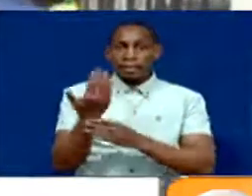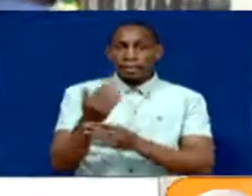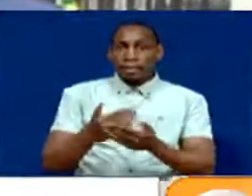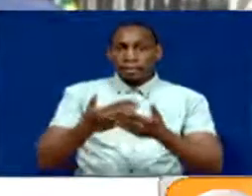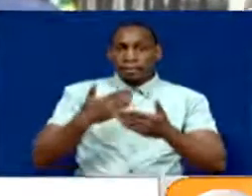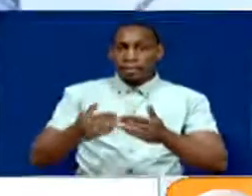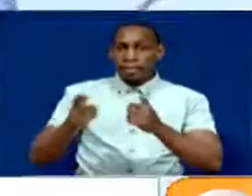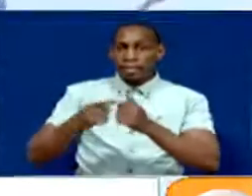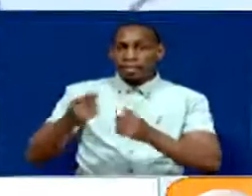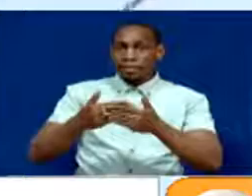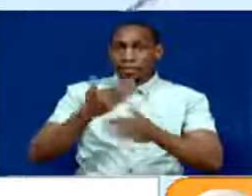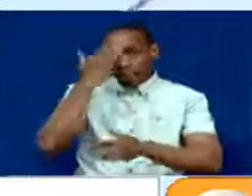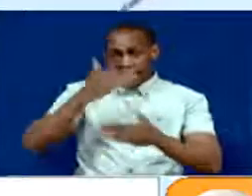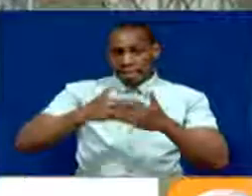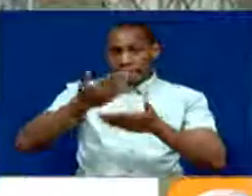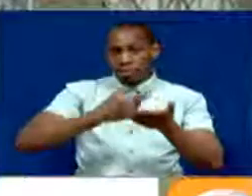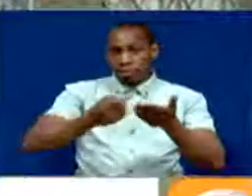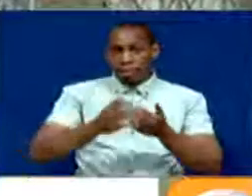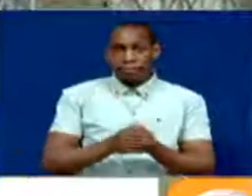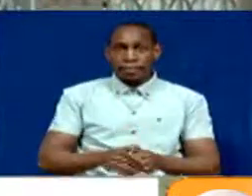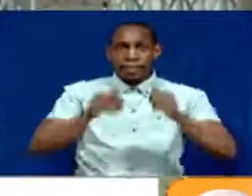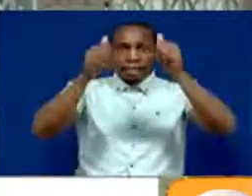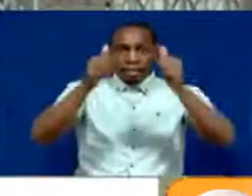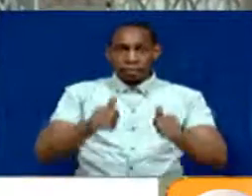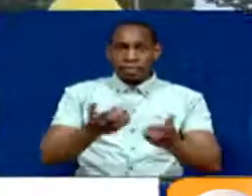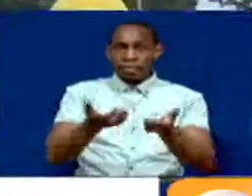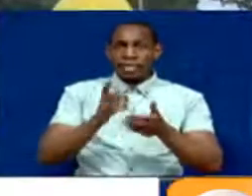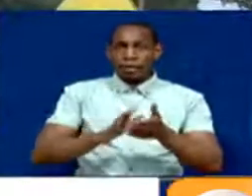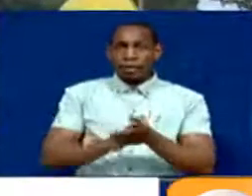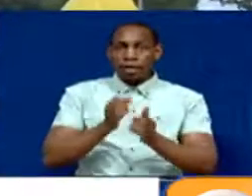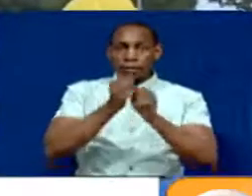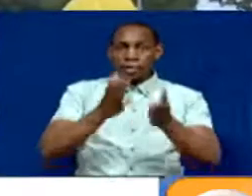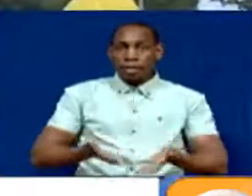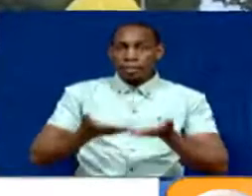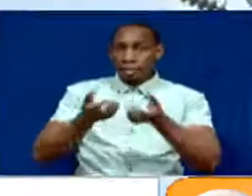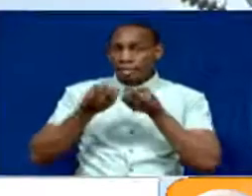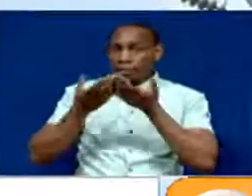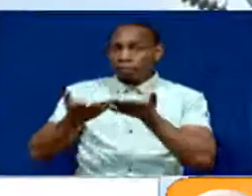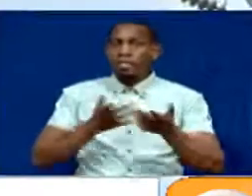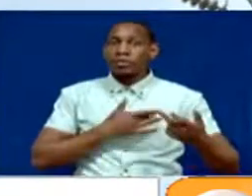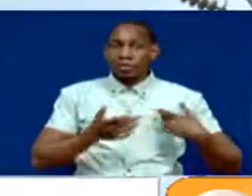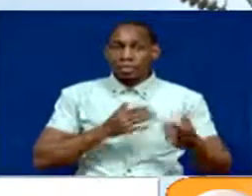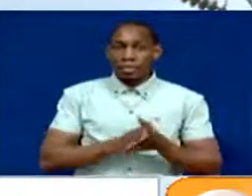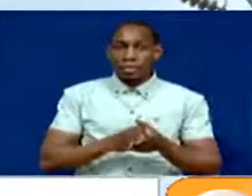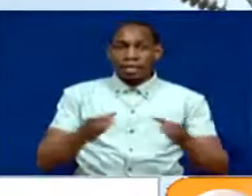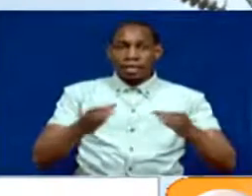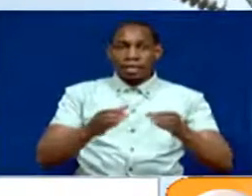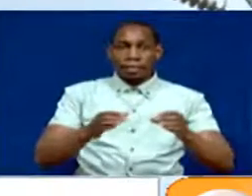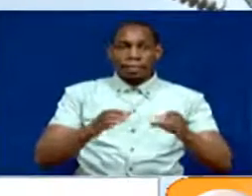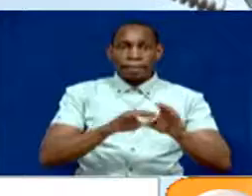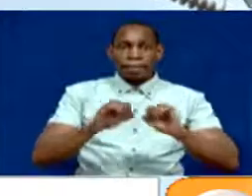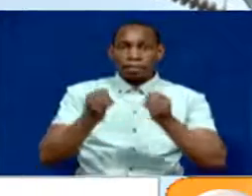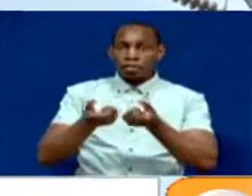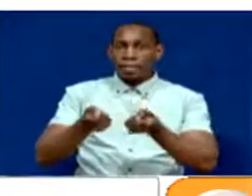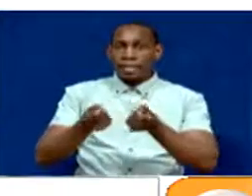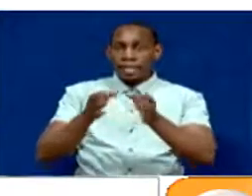the last 6 months by Monday next week. The notice also requires employees to submit information on club membership, social